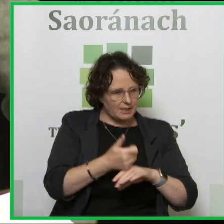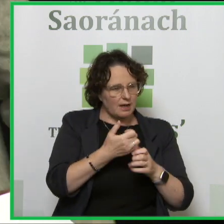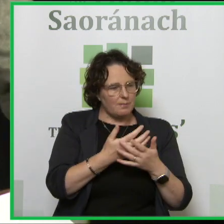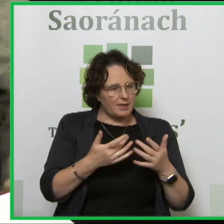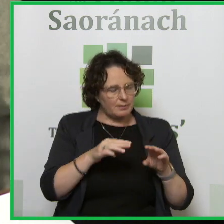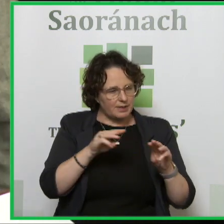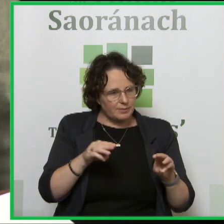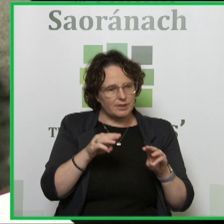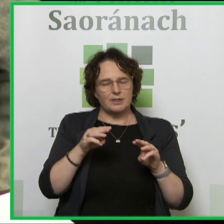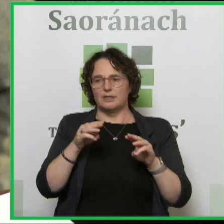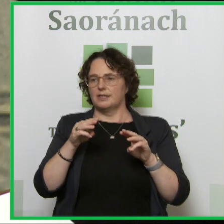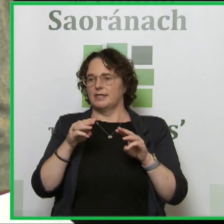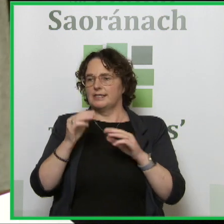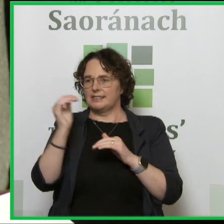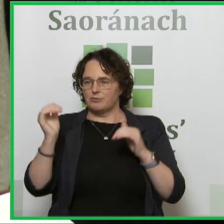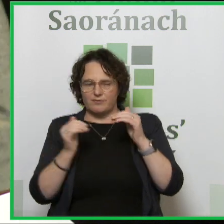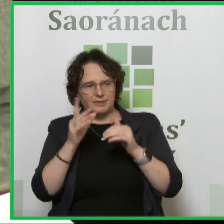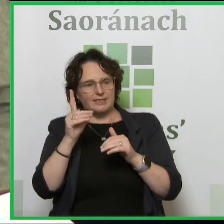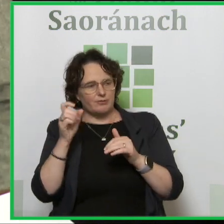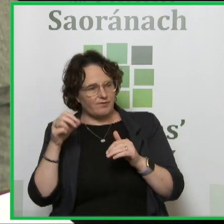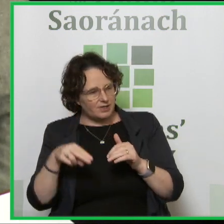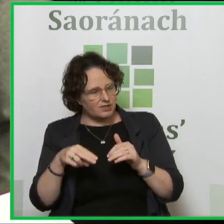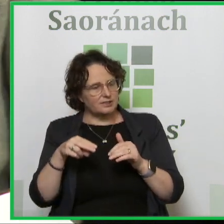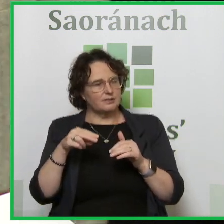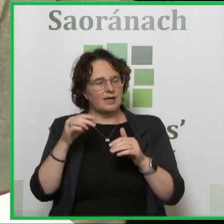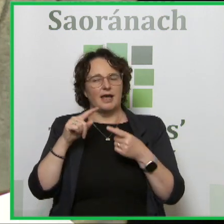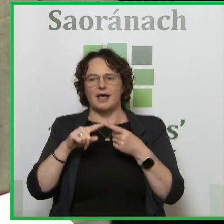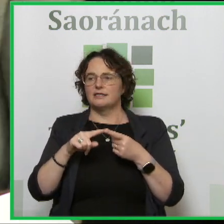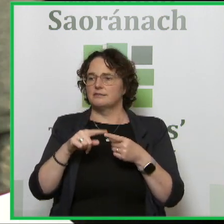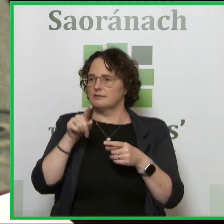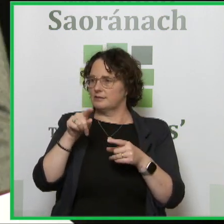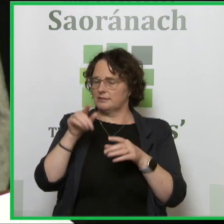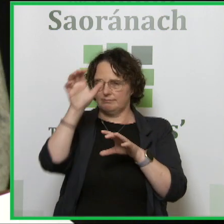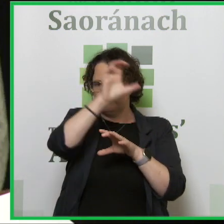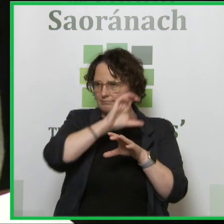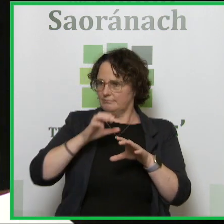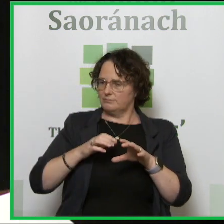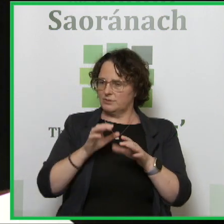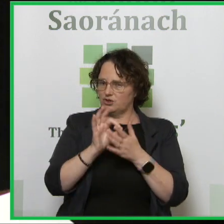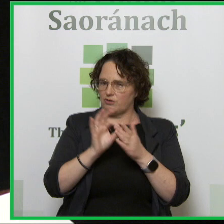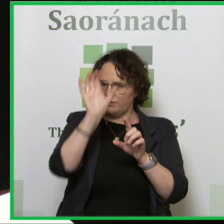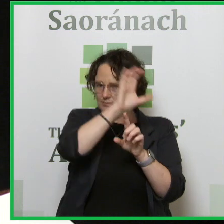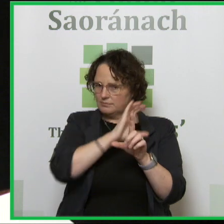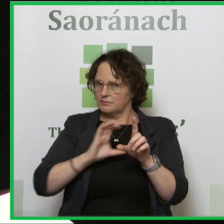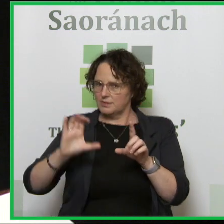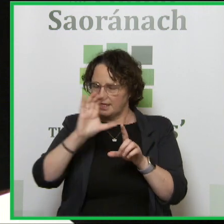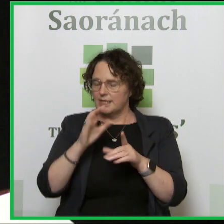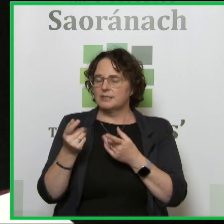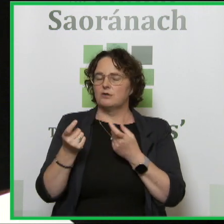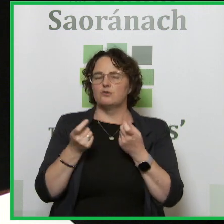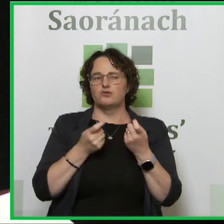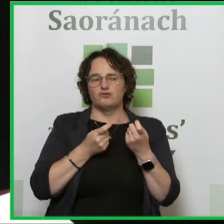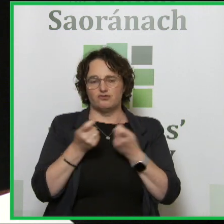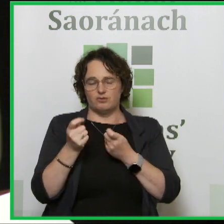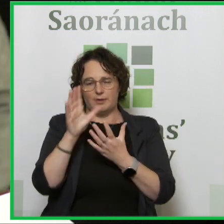density, deprivation index, population projections and demographics. A treatment delivery model developed from this mapping should